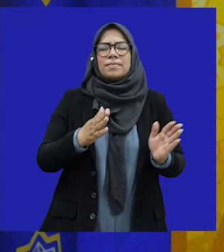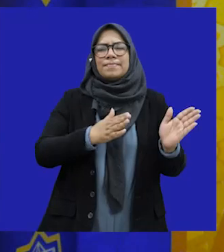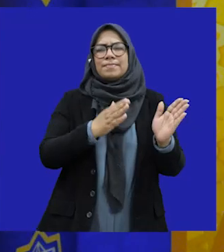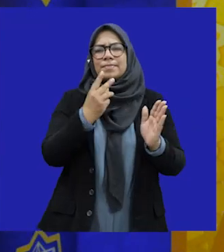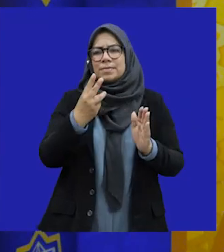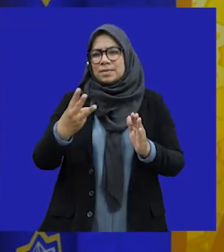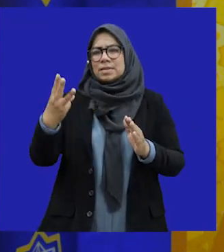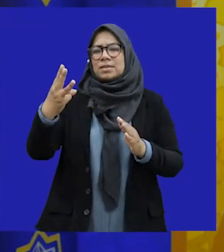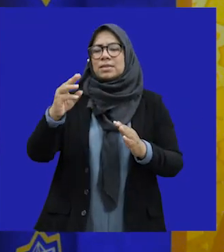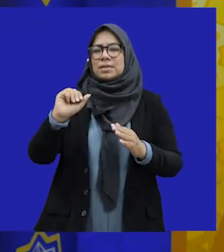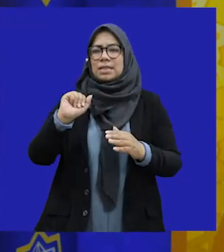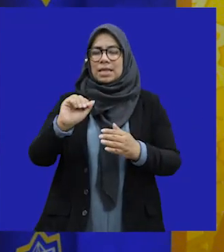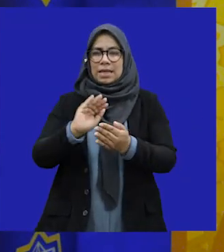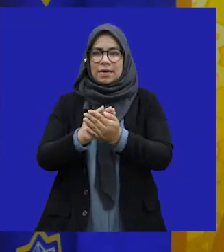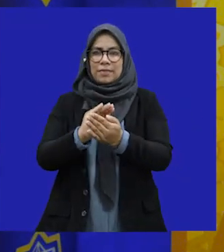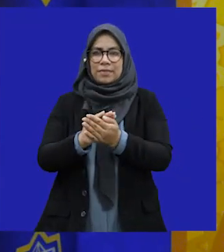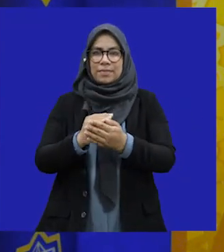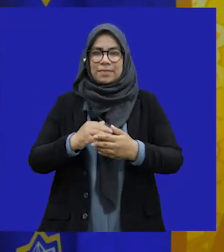is